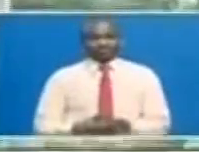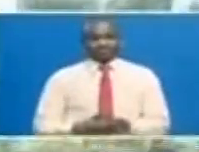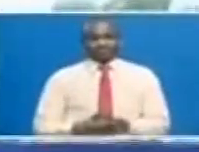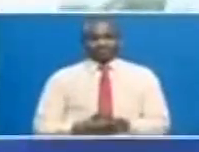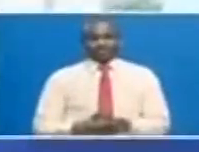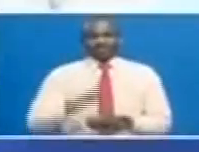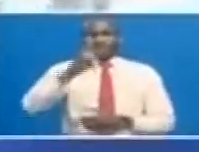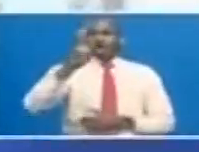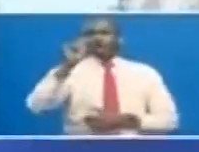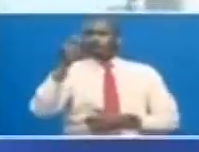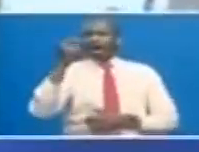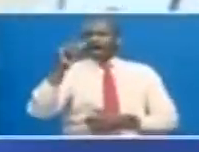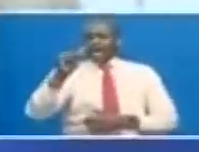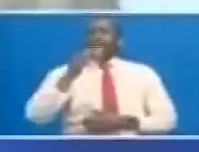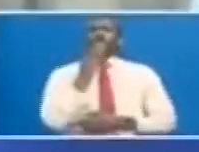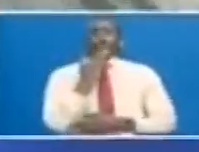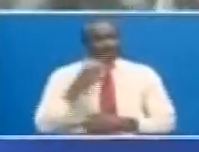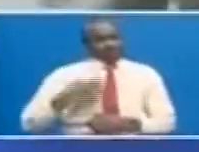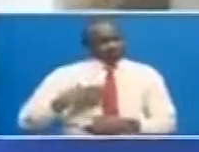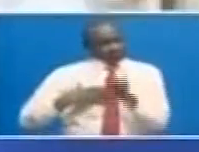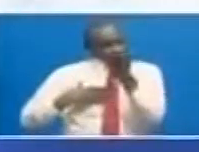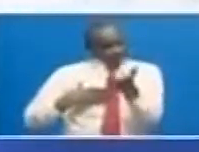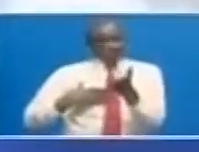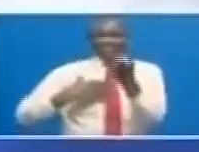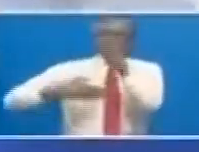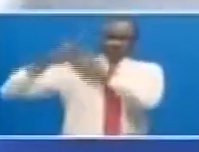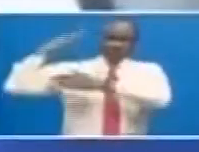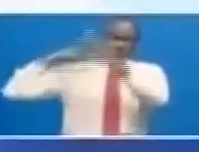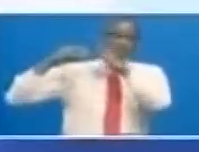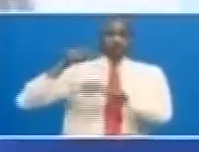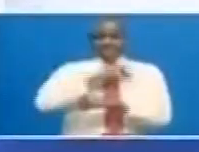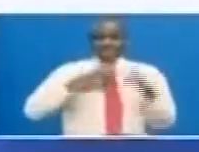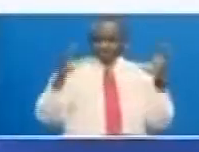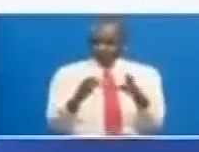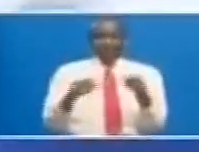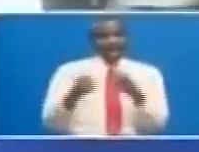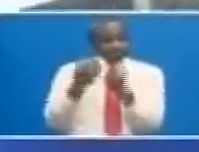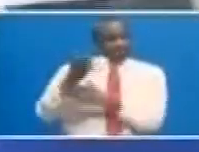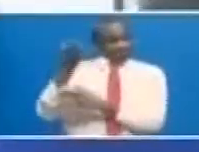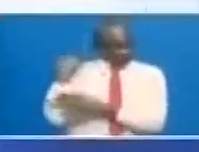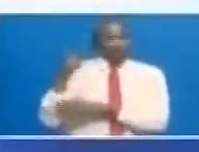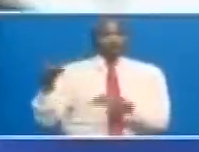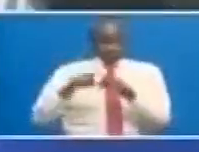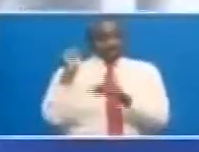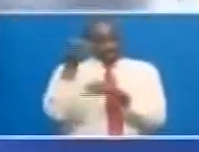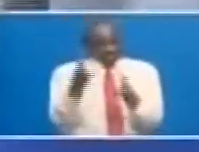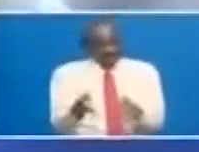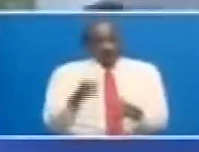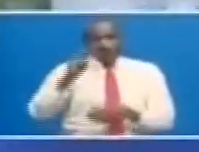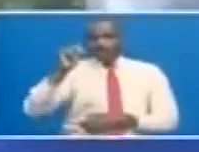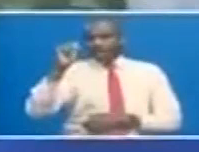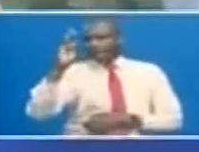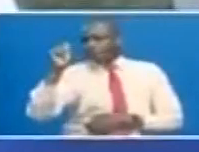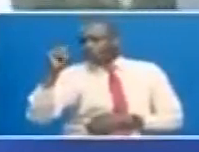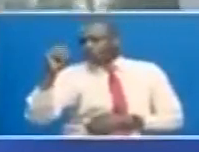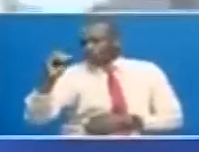The Wanga are a nation of the Luhya people, and the historical kingdom has its place in time even in present-day Kenya. The Nabongo, their